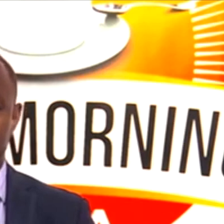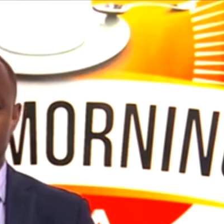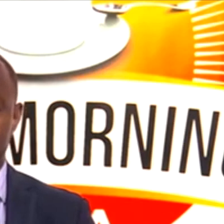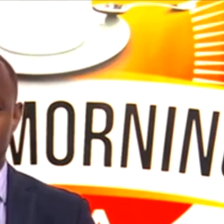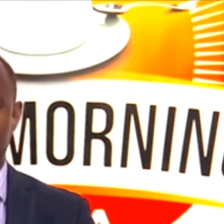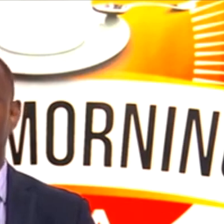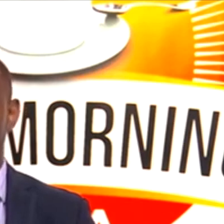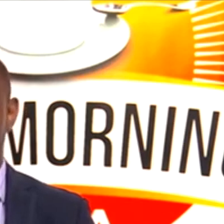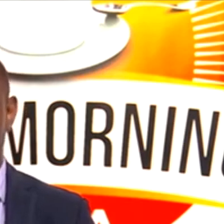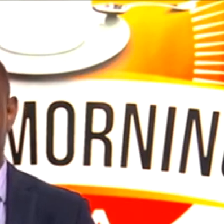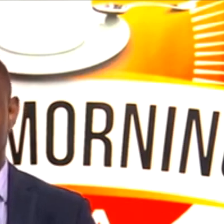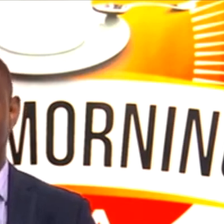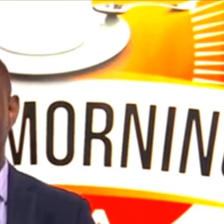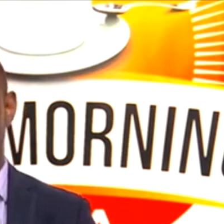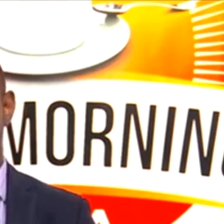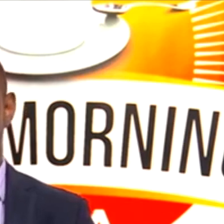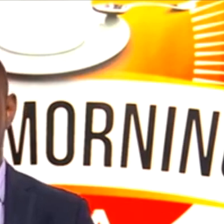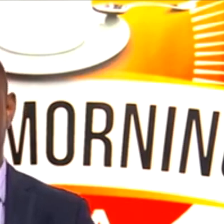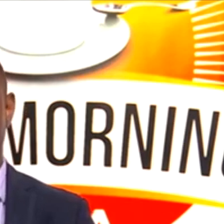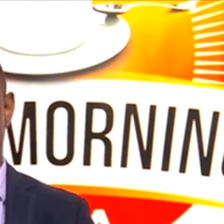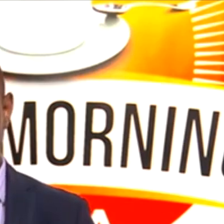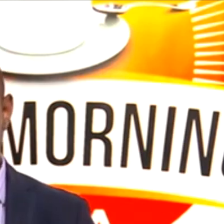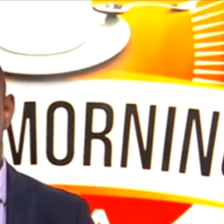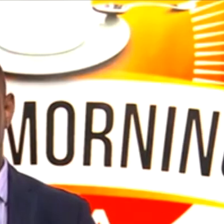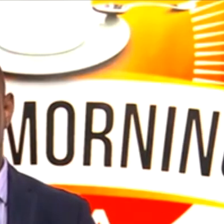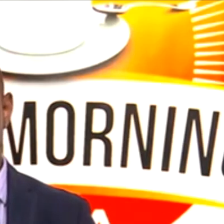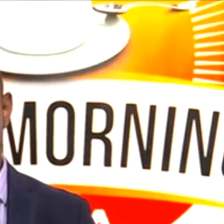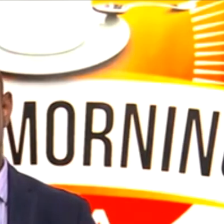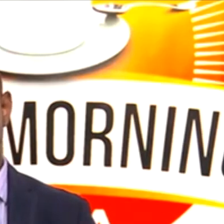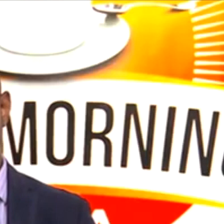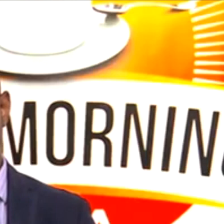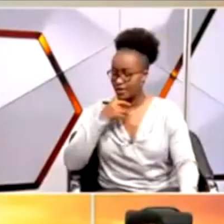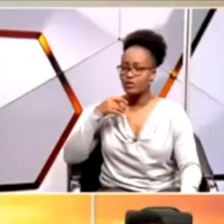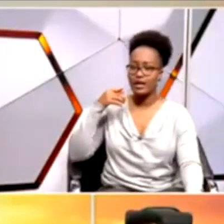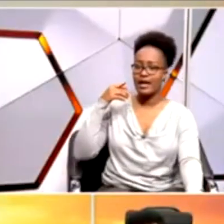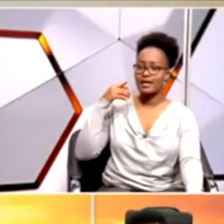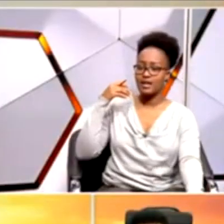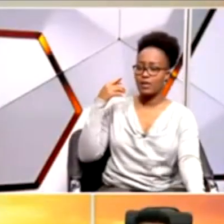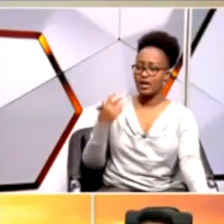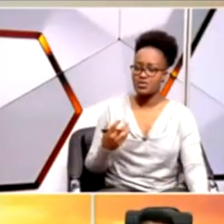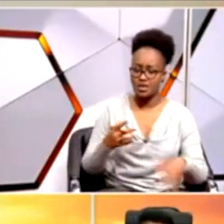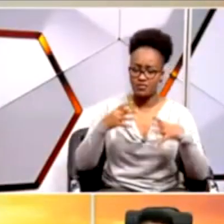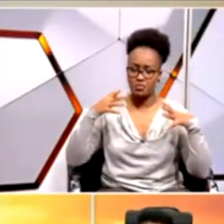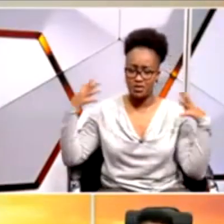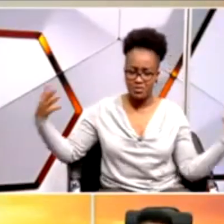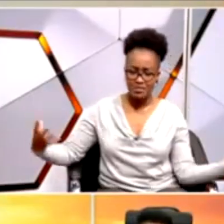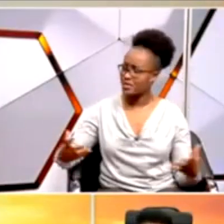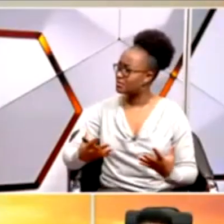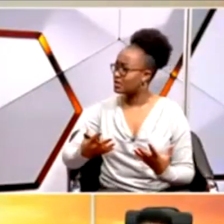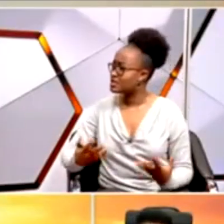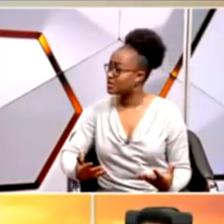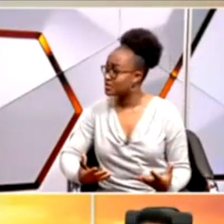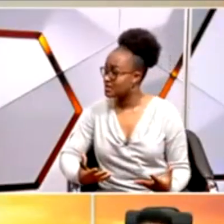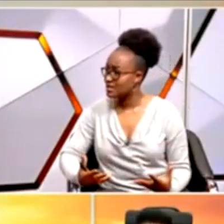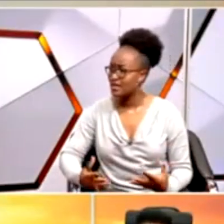possible to see the testimony and the progress that we want to see tomorrow. All right. Now, let me come back to you, Phoebe. Looking at our country, given we are ripe